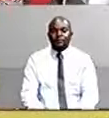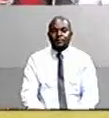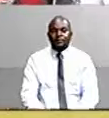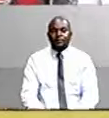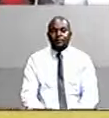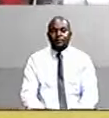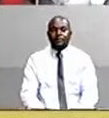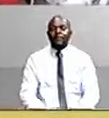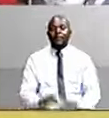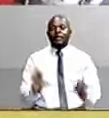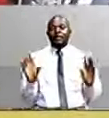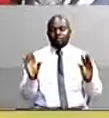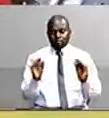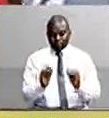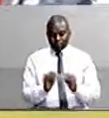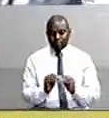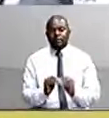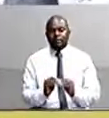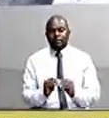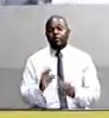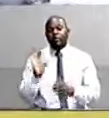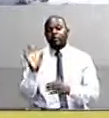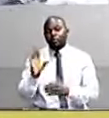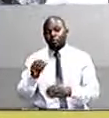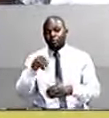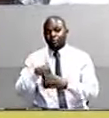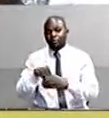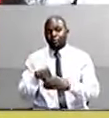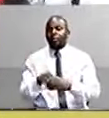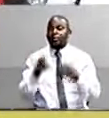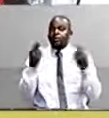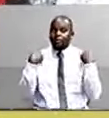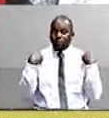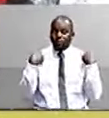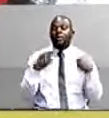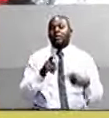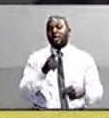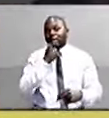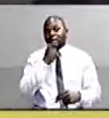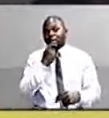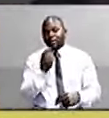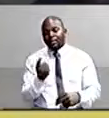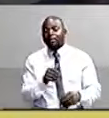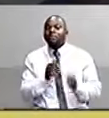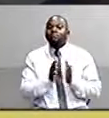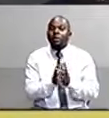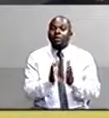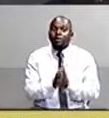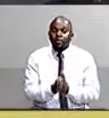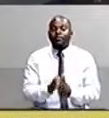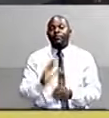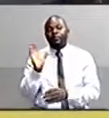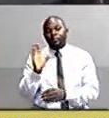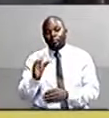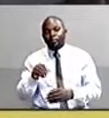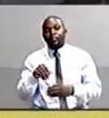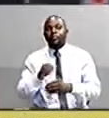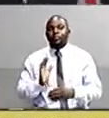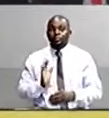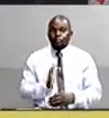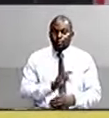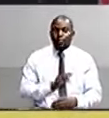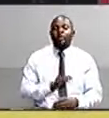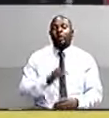It was a closed-door meeting with the Electoral Commission officials and police as Chagulanyi sought an explanation from the electoral body why police